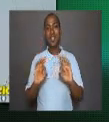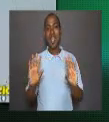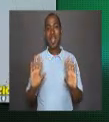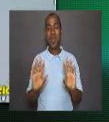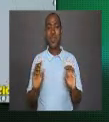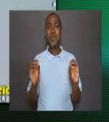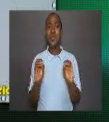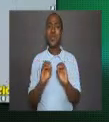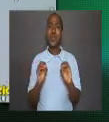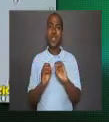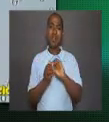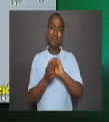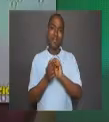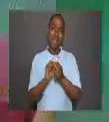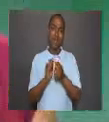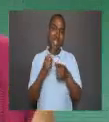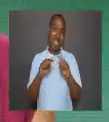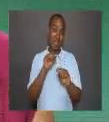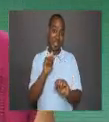no change will occur.